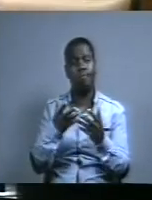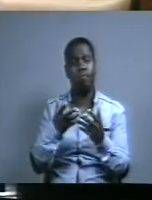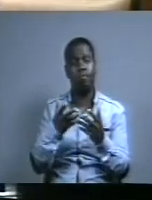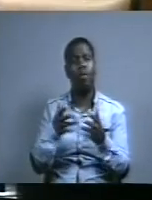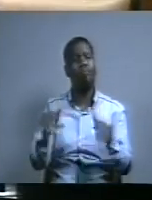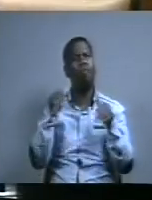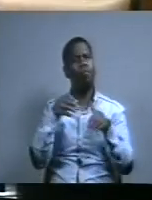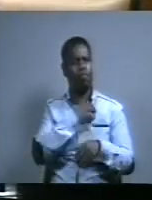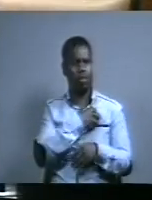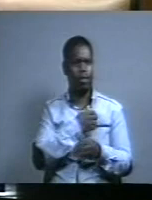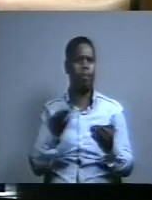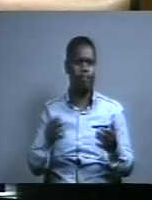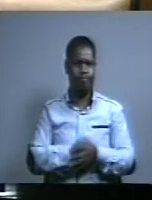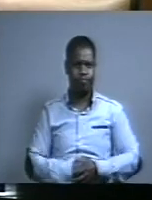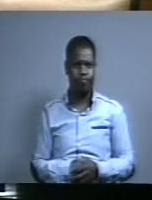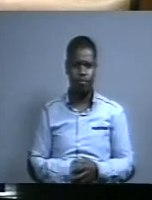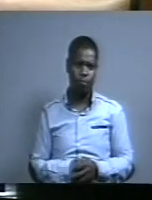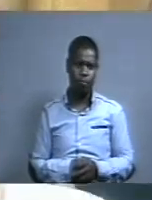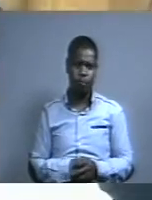Honourable Minister.